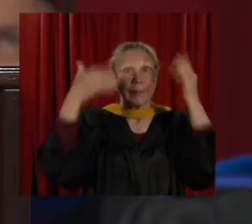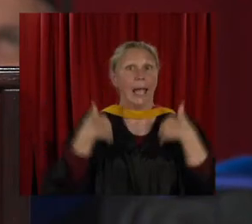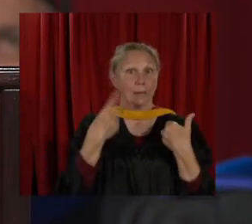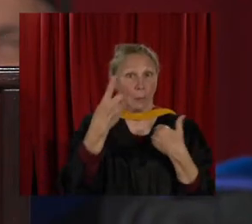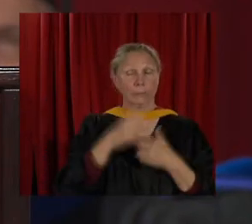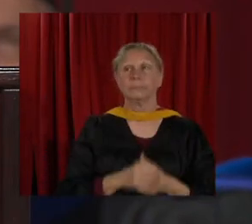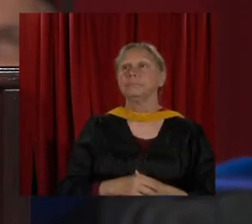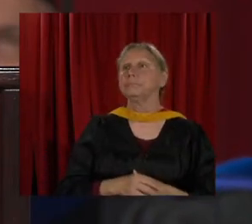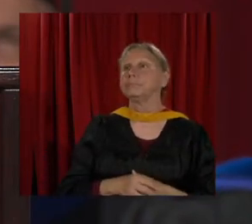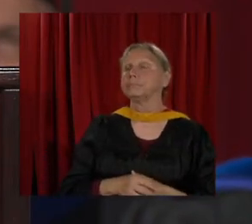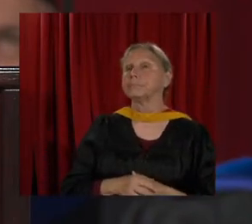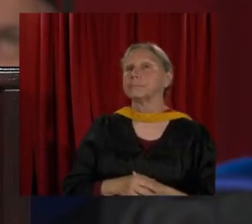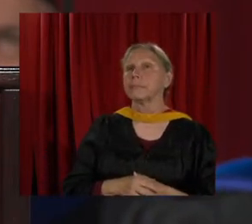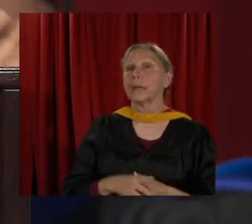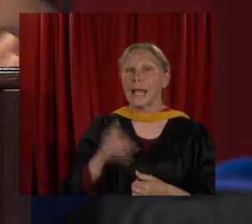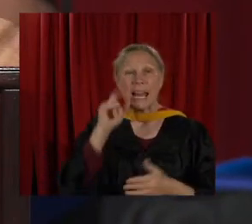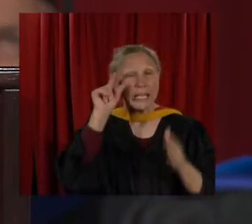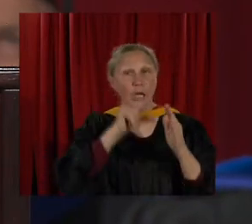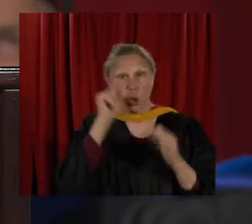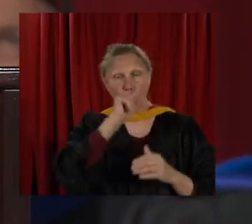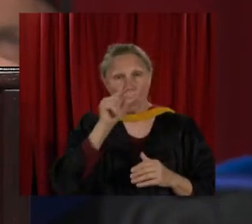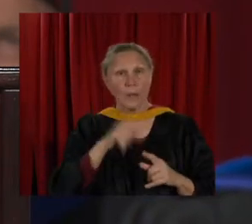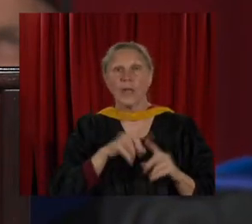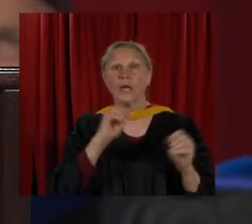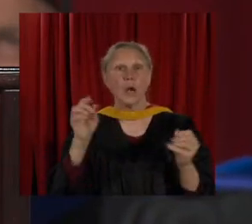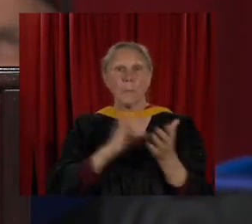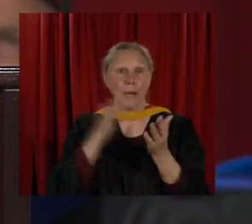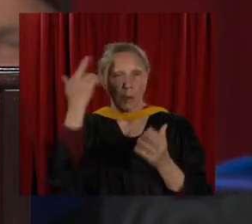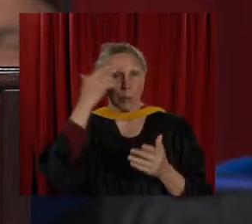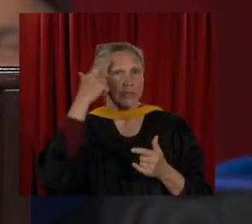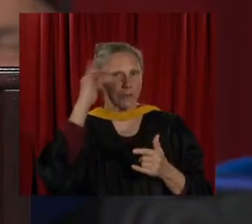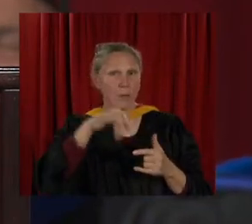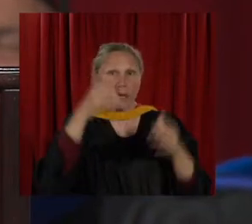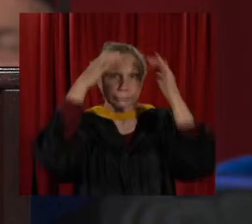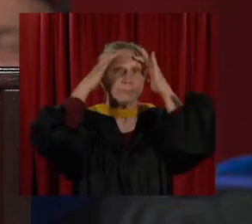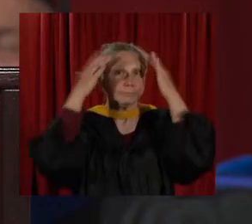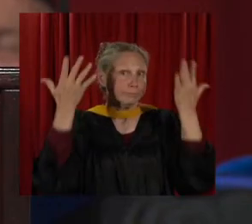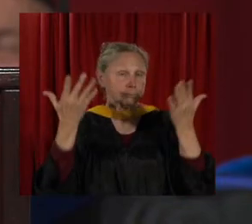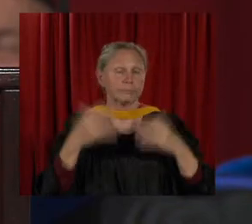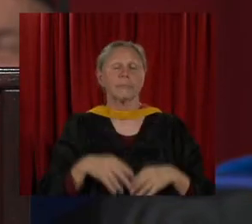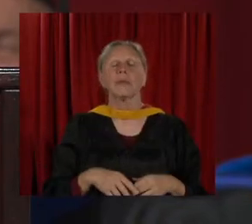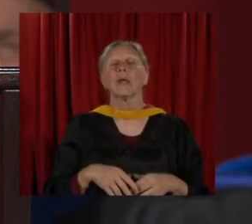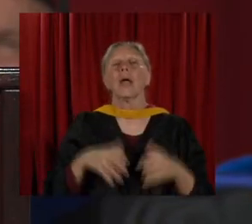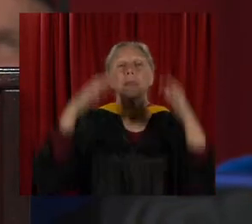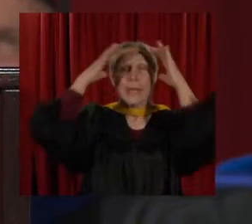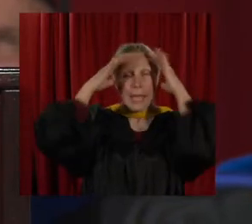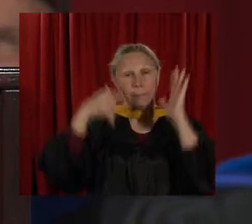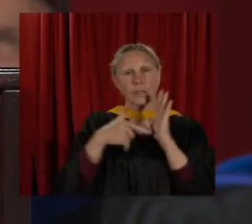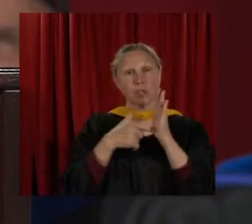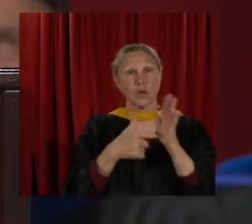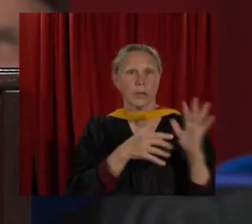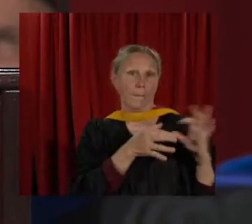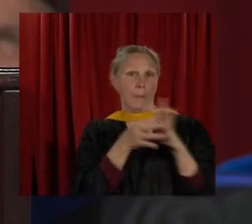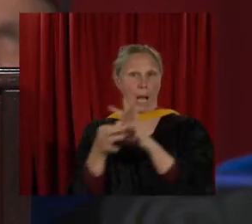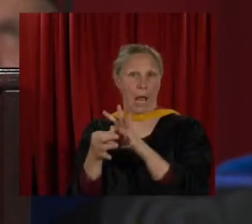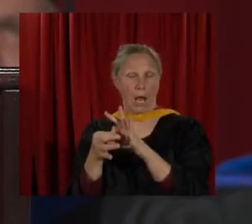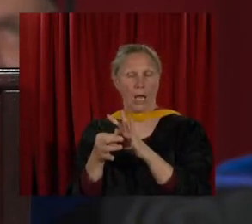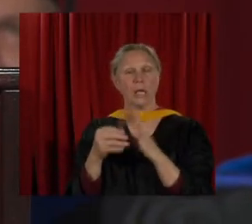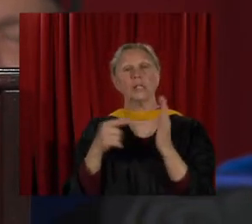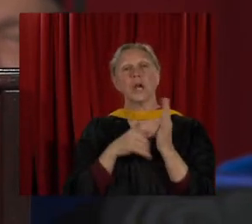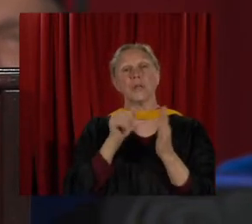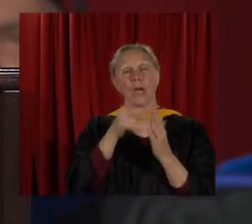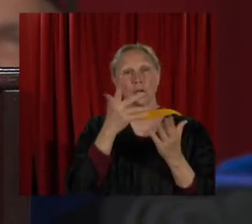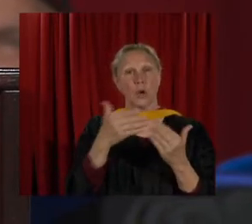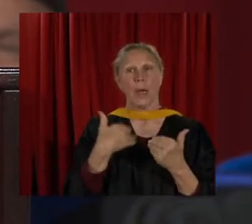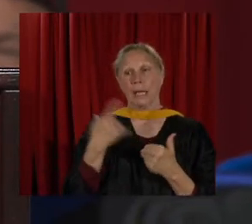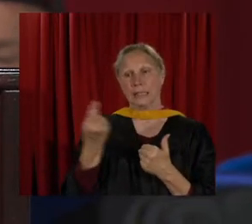head. And I did Google this, there is no medical reason. The cap signified belonging. It signified that you